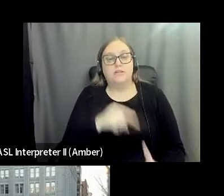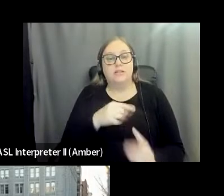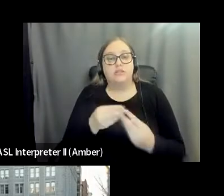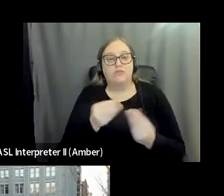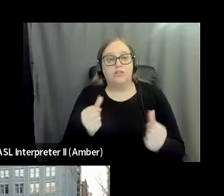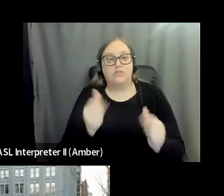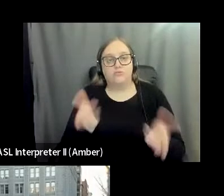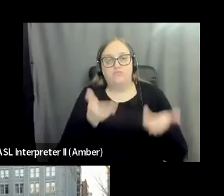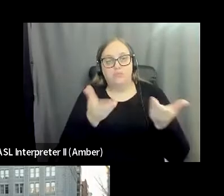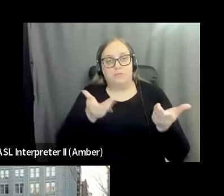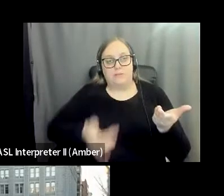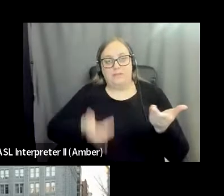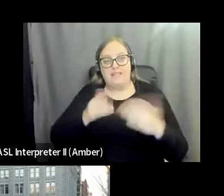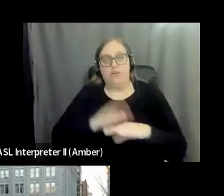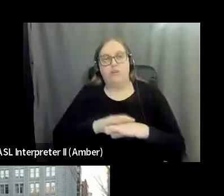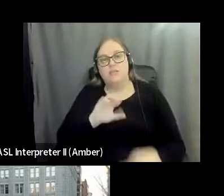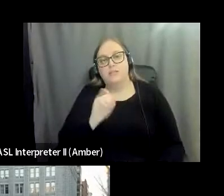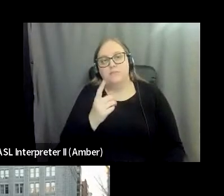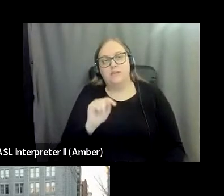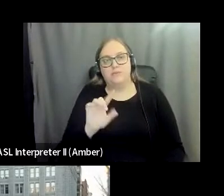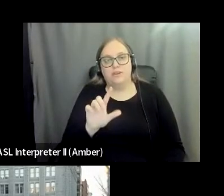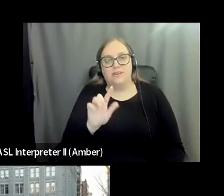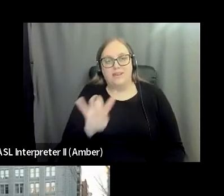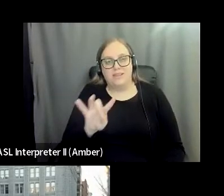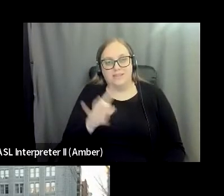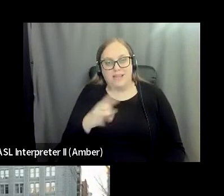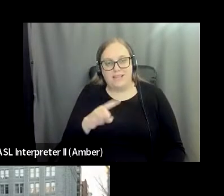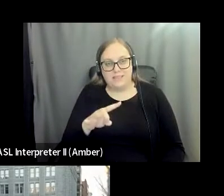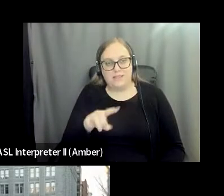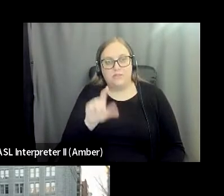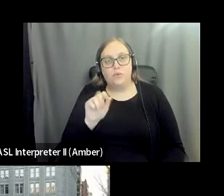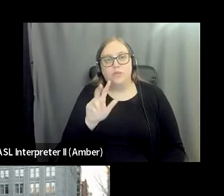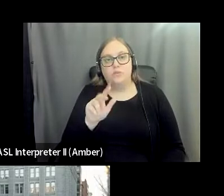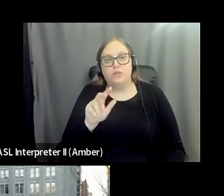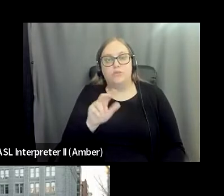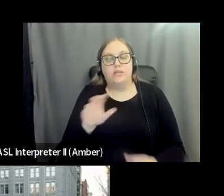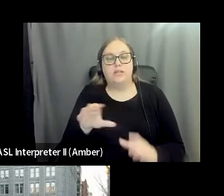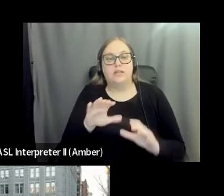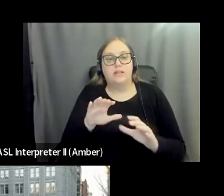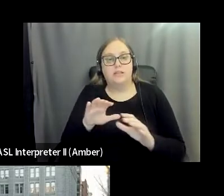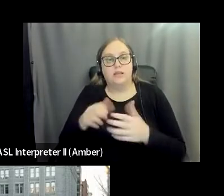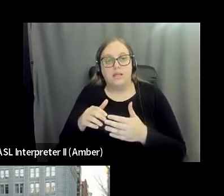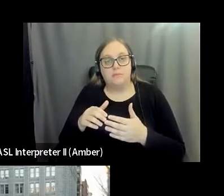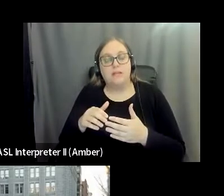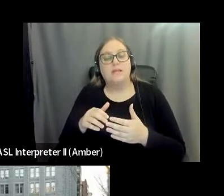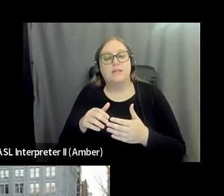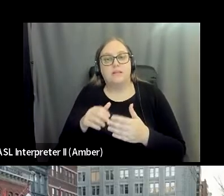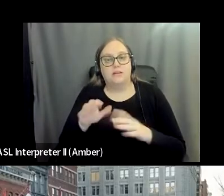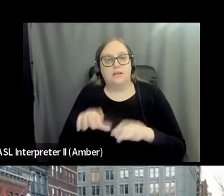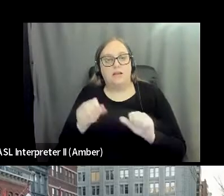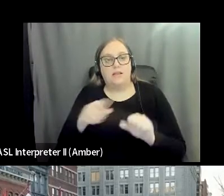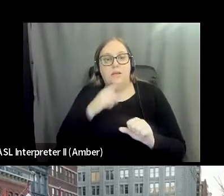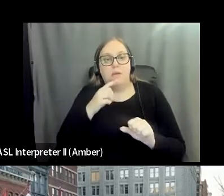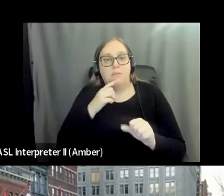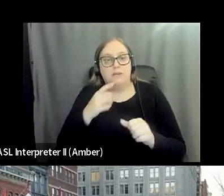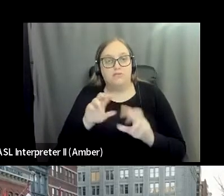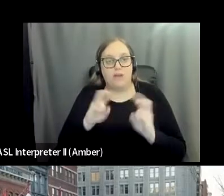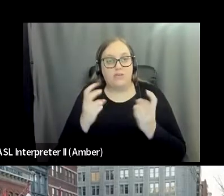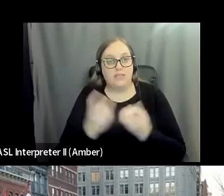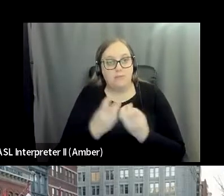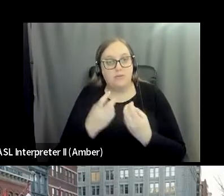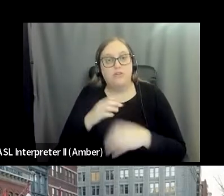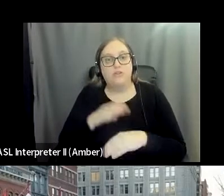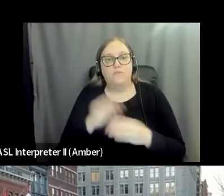was introduced by me on September 18th, 2023. The Committee of the Whole held a public roundtable on